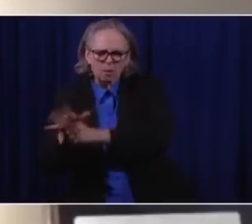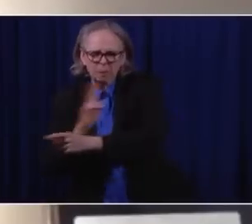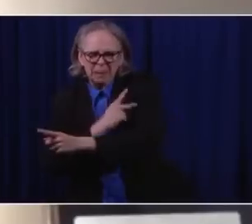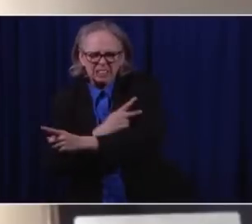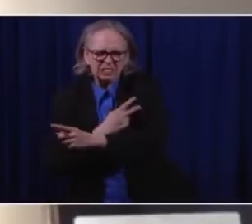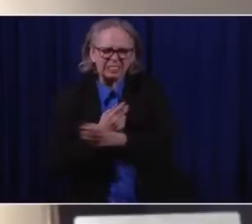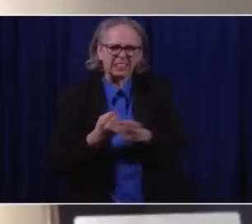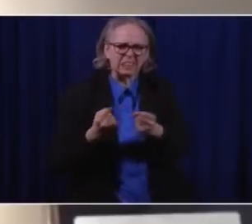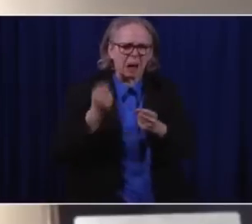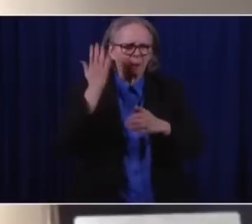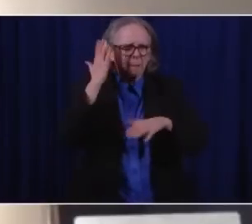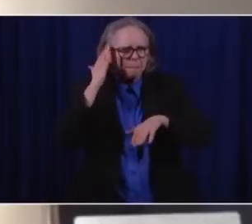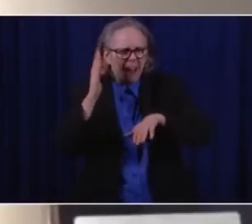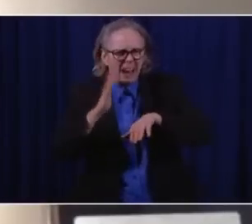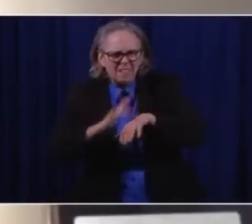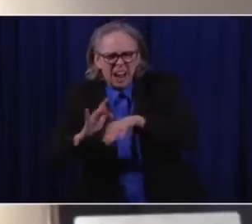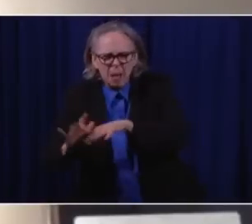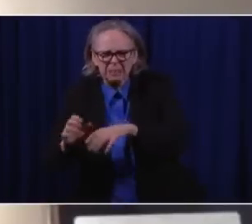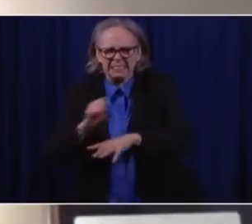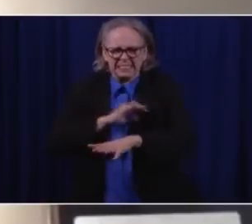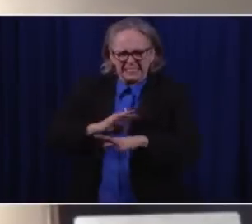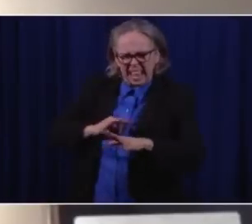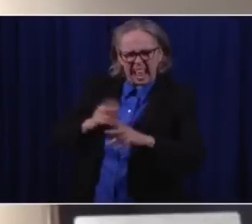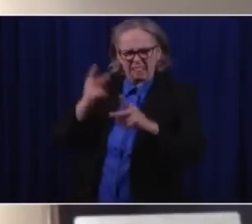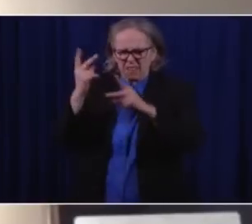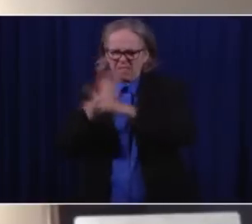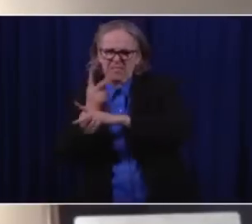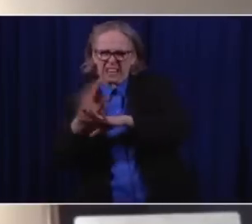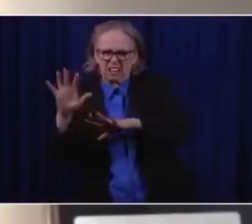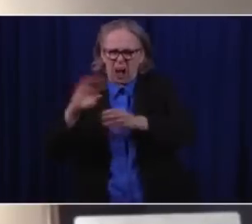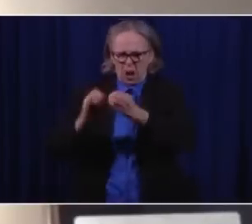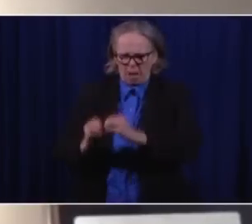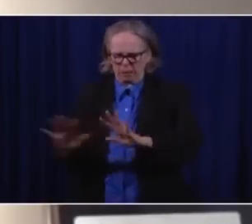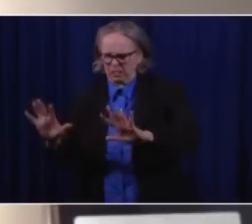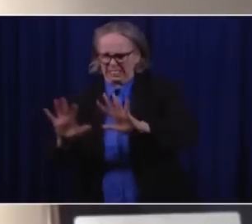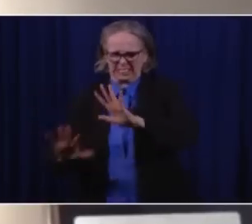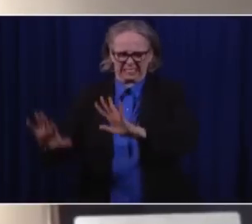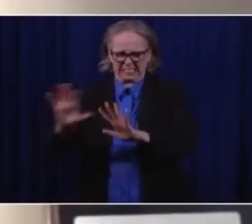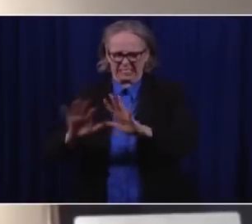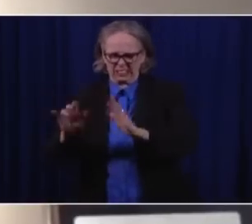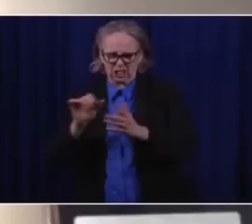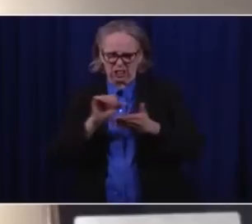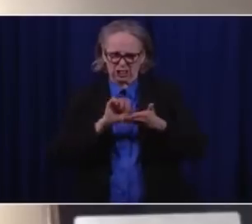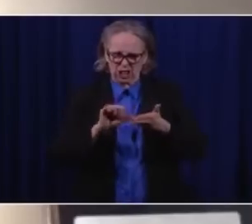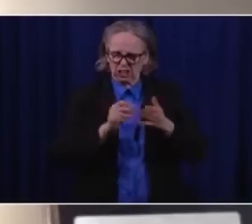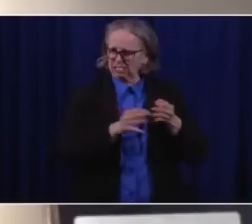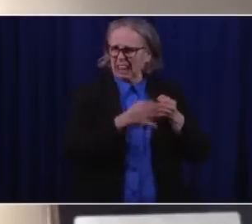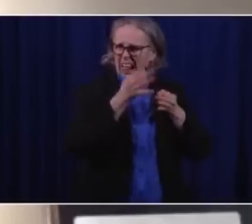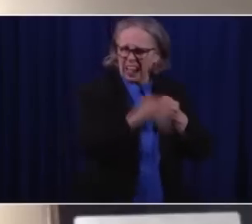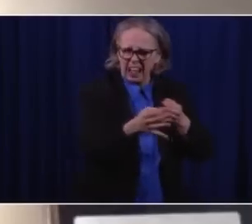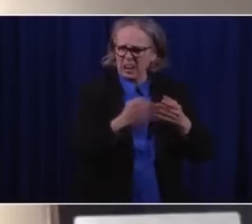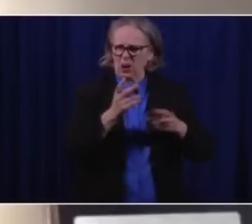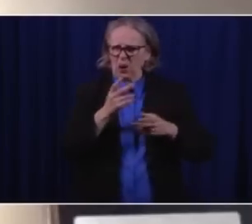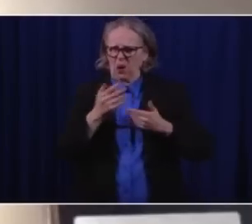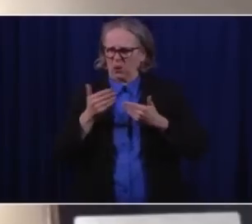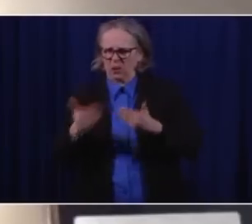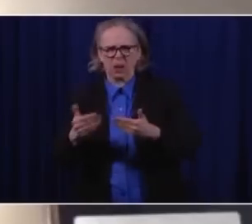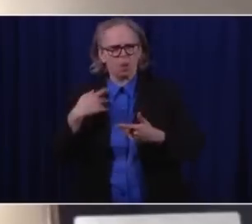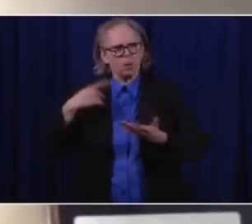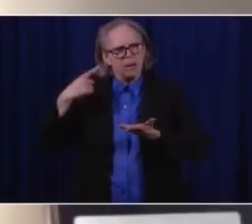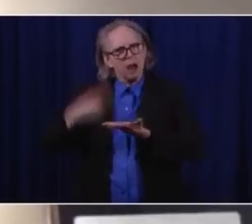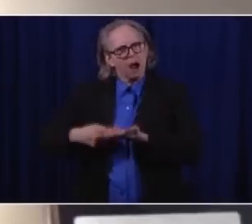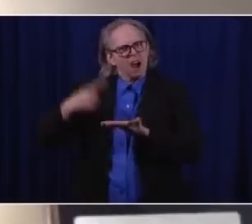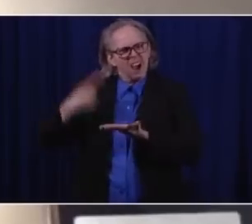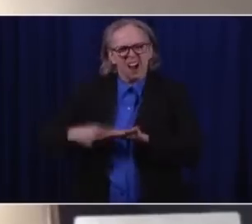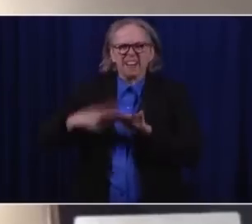will have, and we begin to talk about the options that are available to us. We will, you know, we